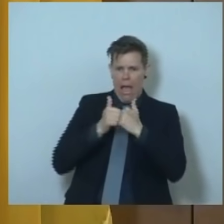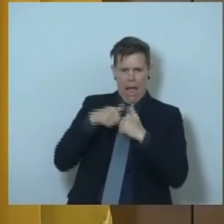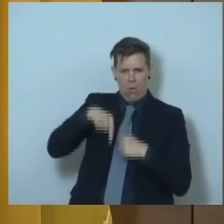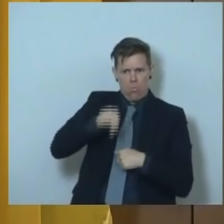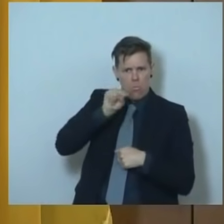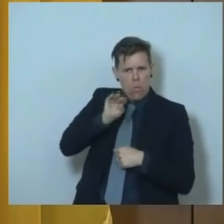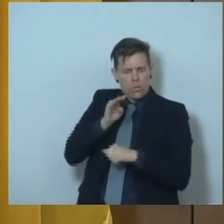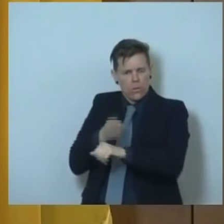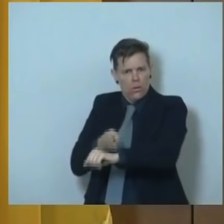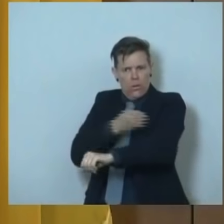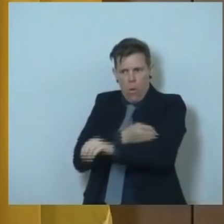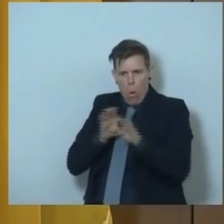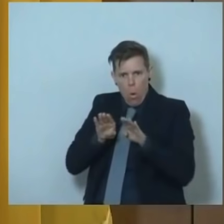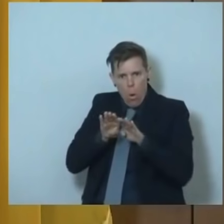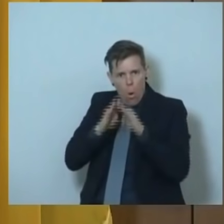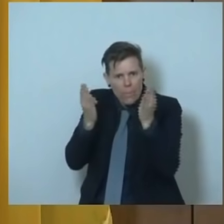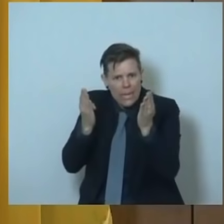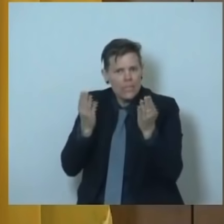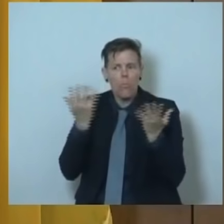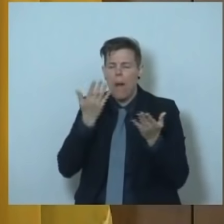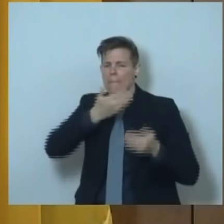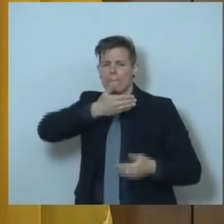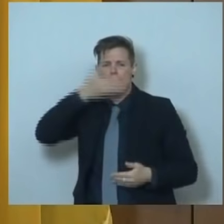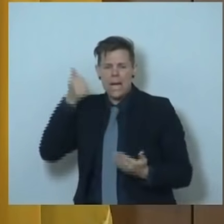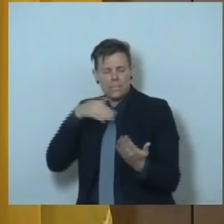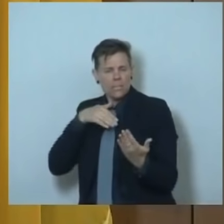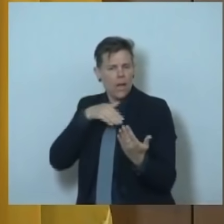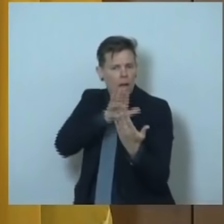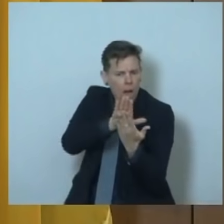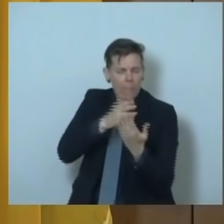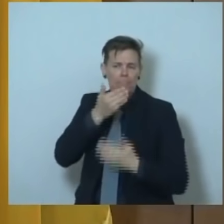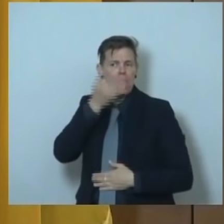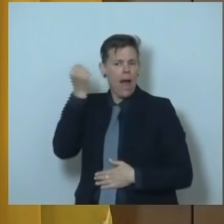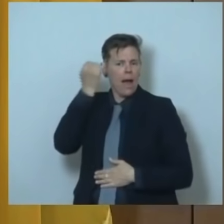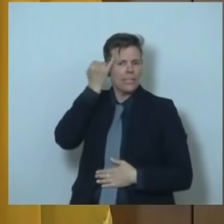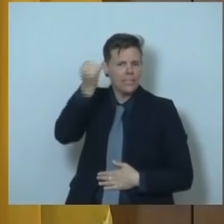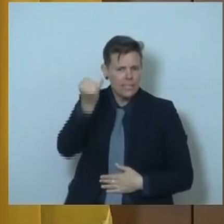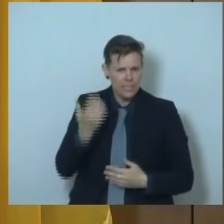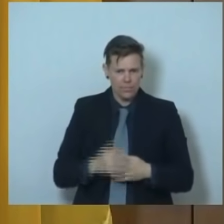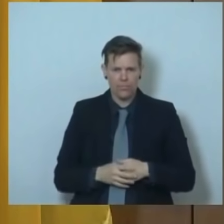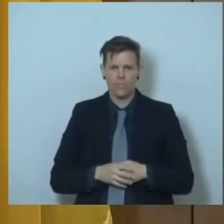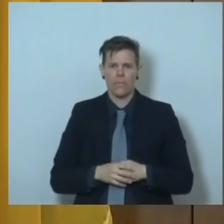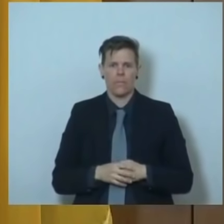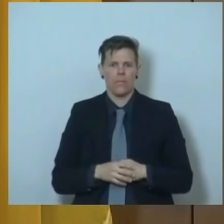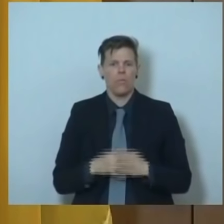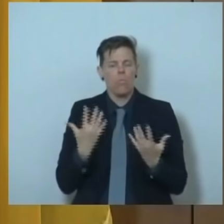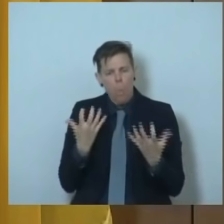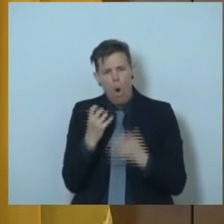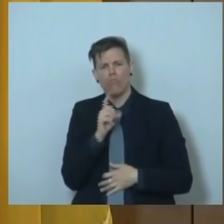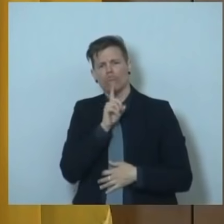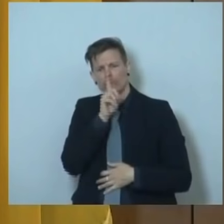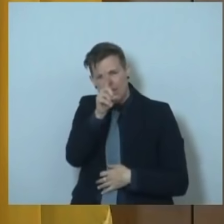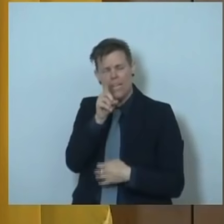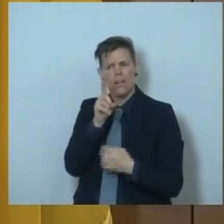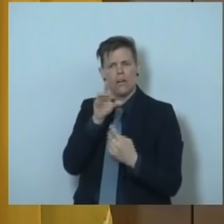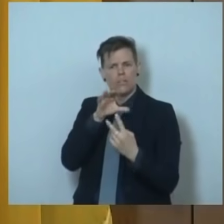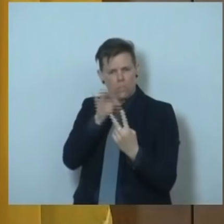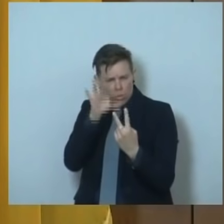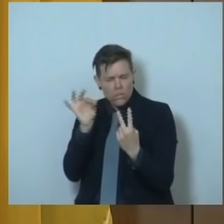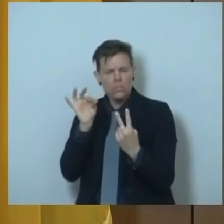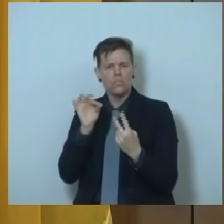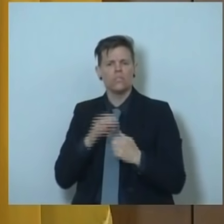the economy so we can have both, not one or the other, not a false choice, both. And they remain